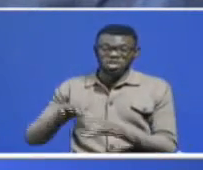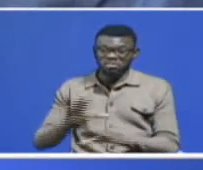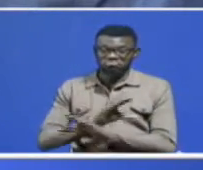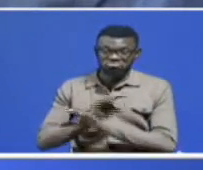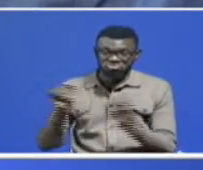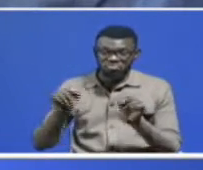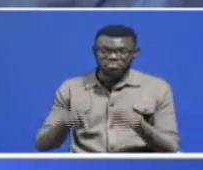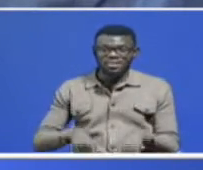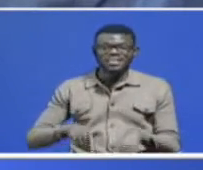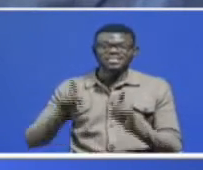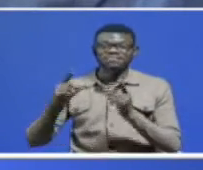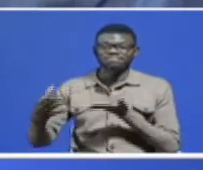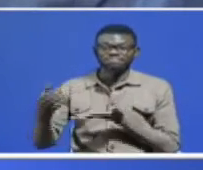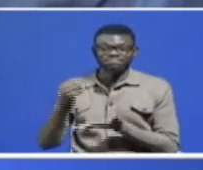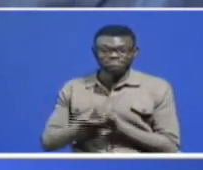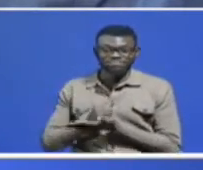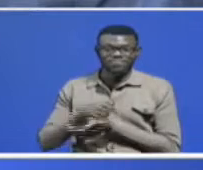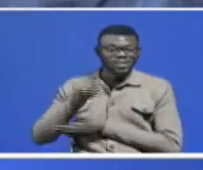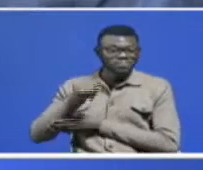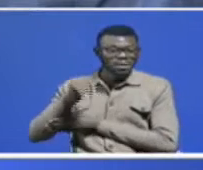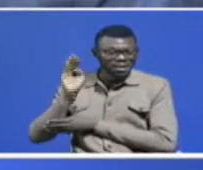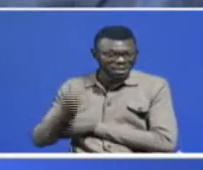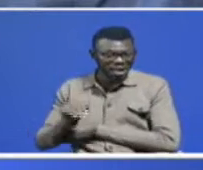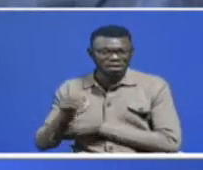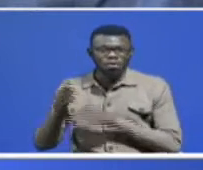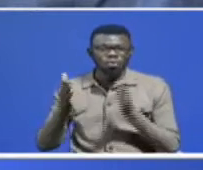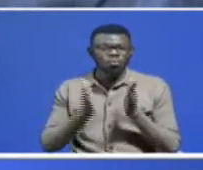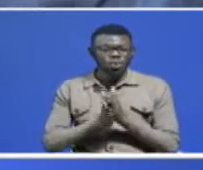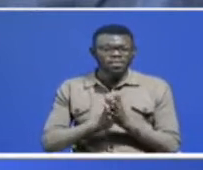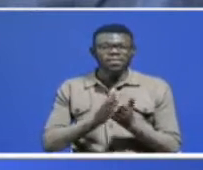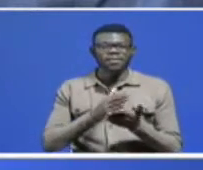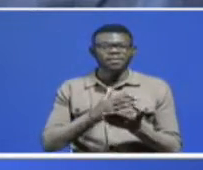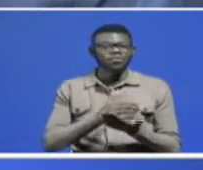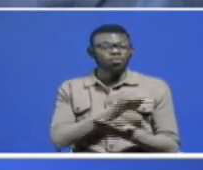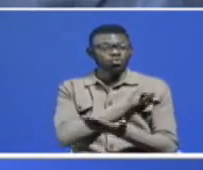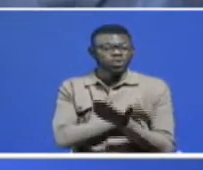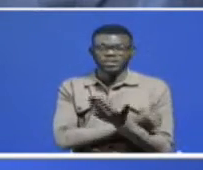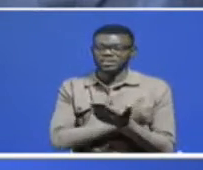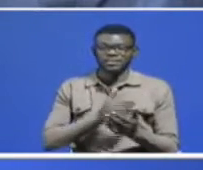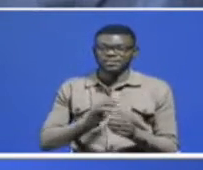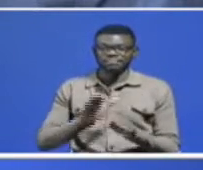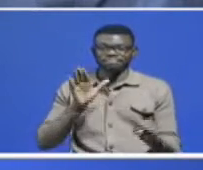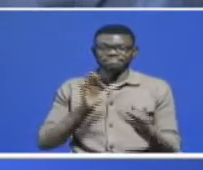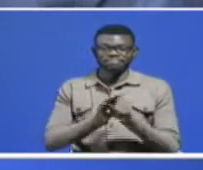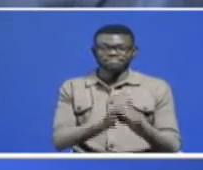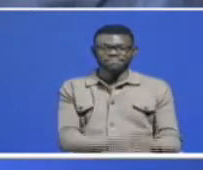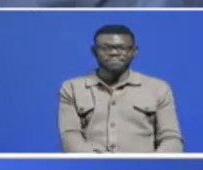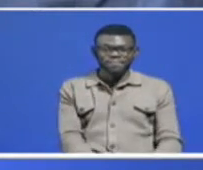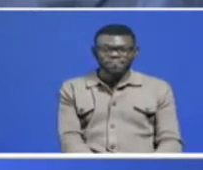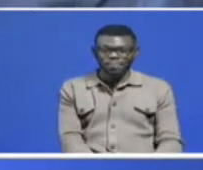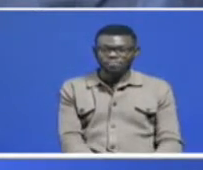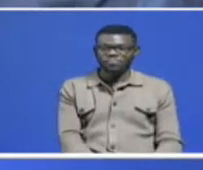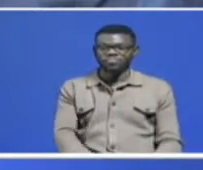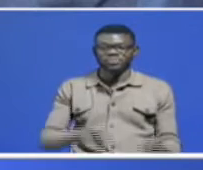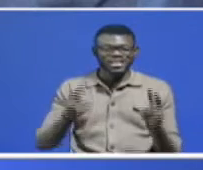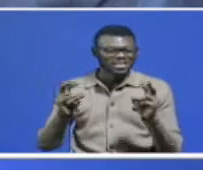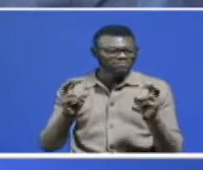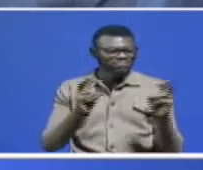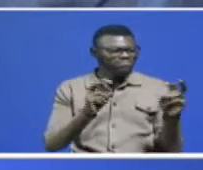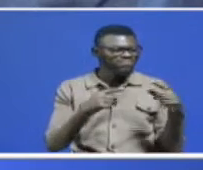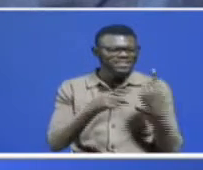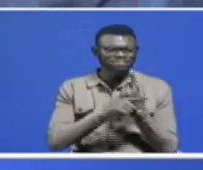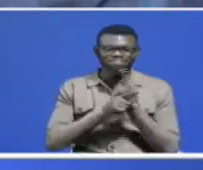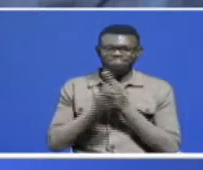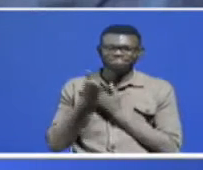will then appoint a prime minister, all right, who will have executive authority. Yeah. Well, those are very contentious issues, and we'll definitely